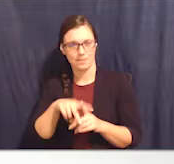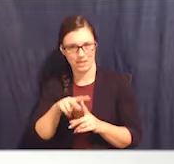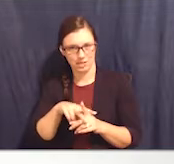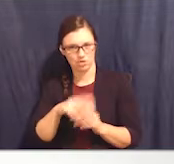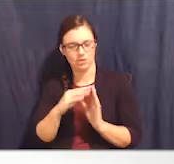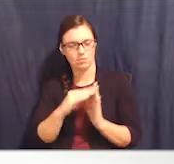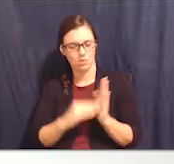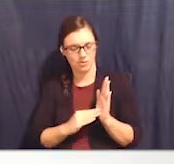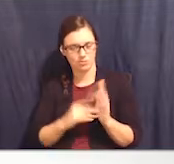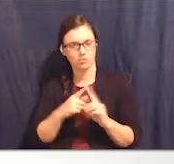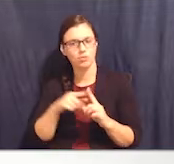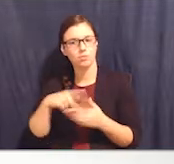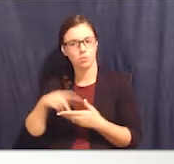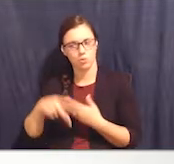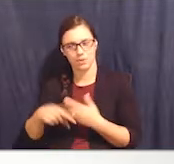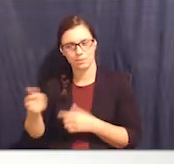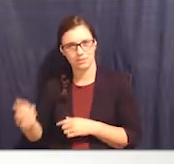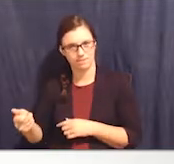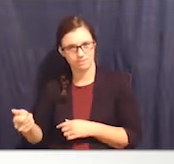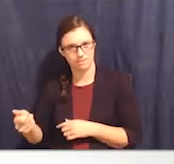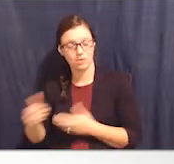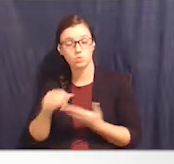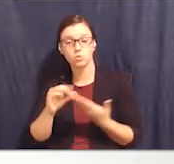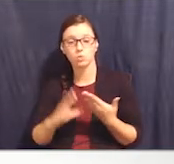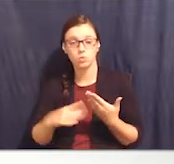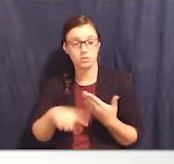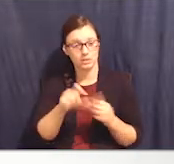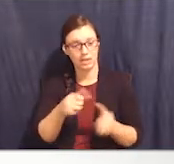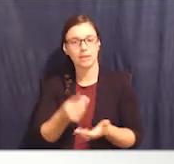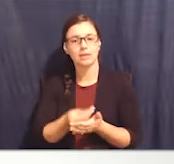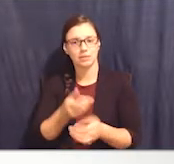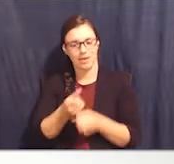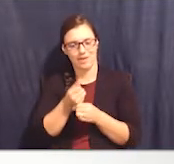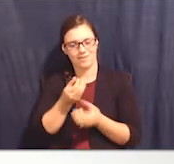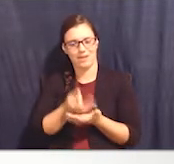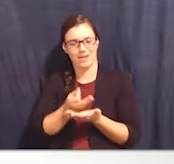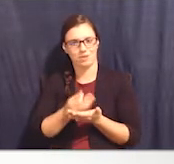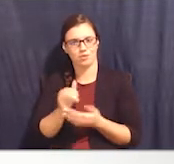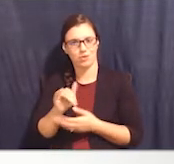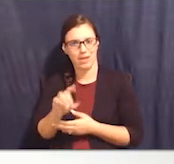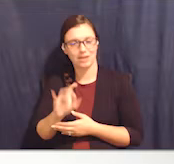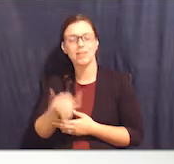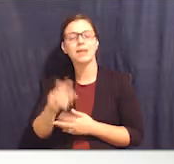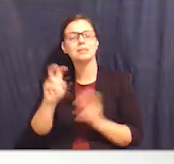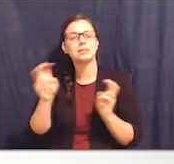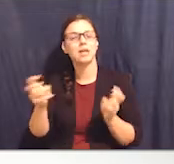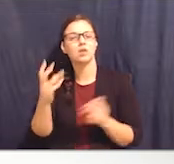19 programs on 24 campuses. This map is on our website at